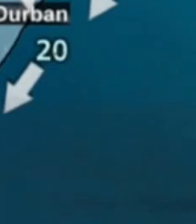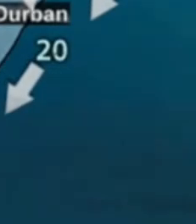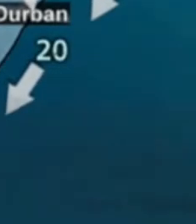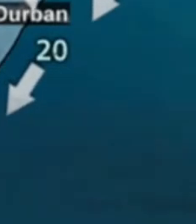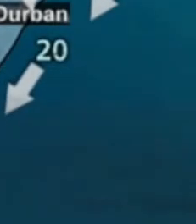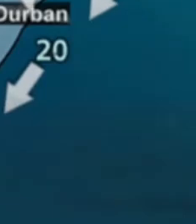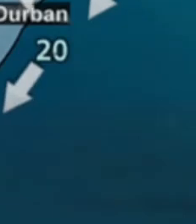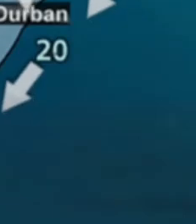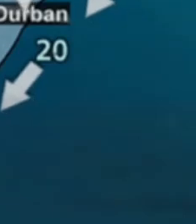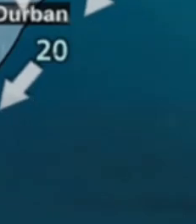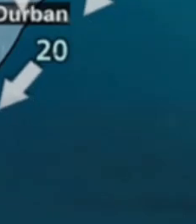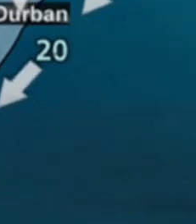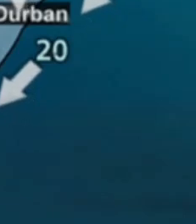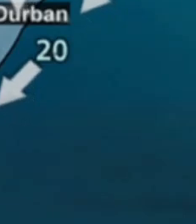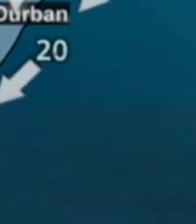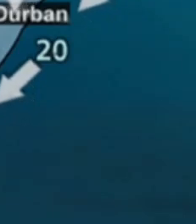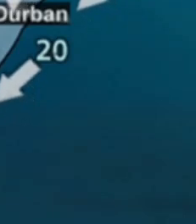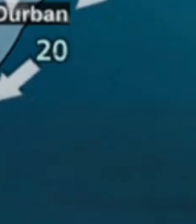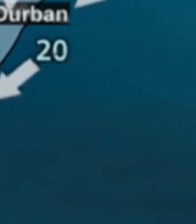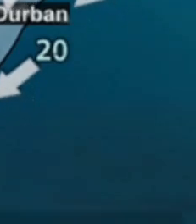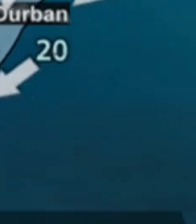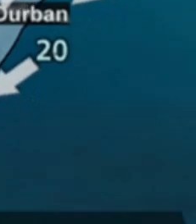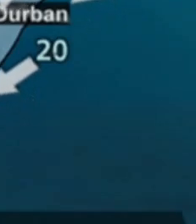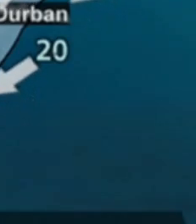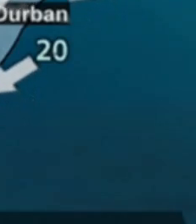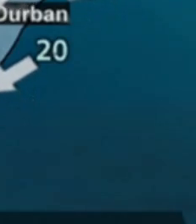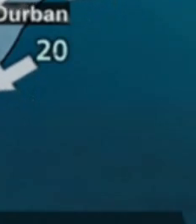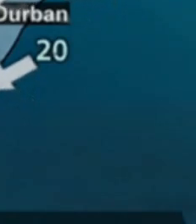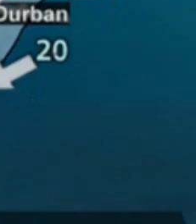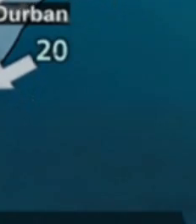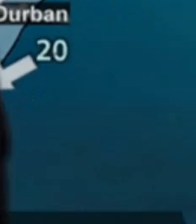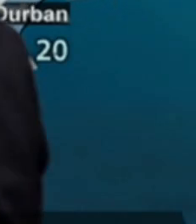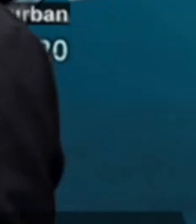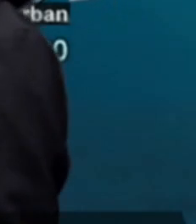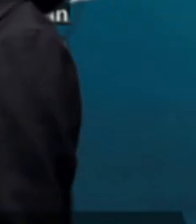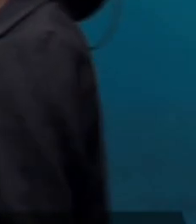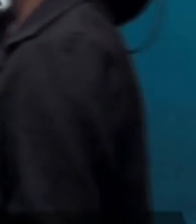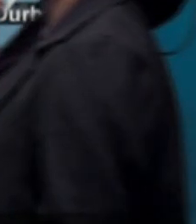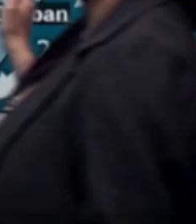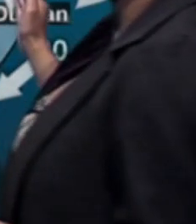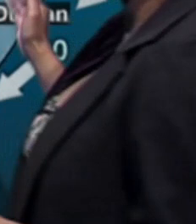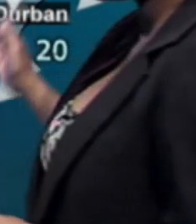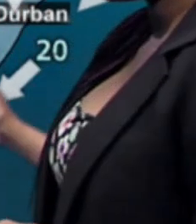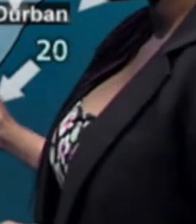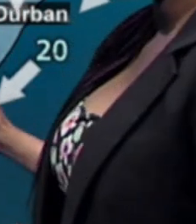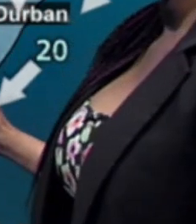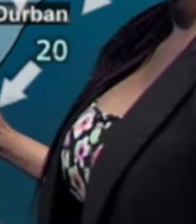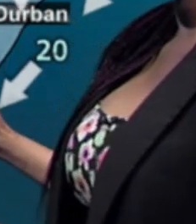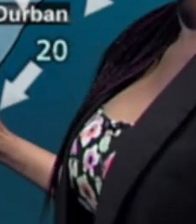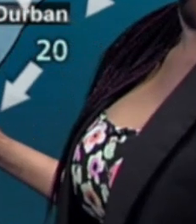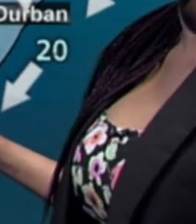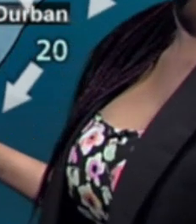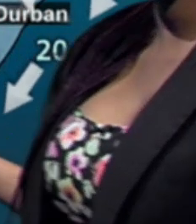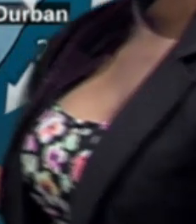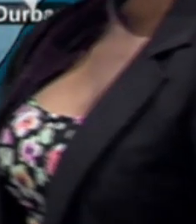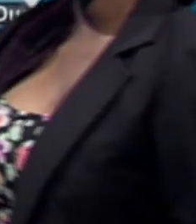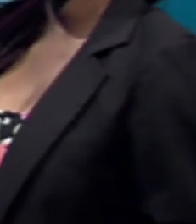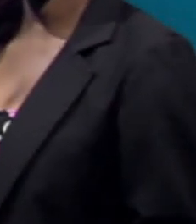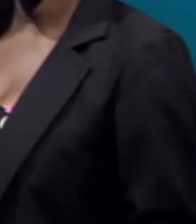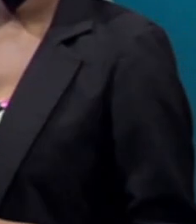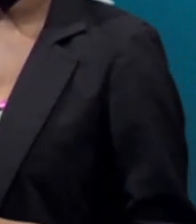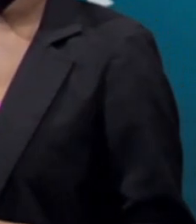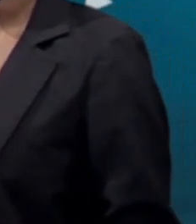Ke leboga ke adimile ke le dumedise babogedi ko gae a re lebelele maemo a bosa bosigo jo fa re lebelela mo botlhaba jwa naga go tla nna le masarasarana a pula diperesente di le